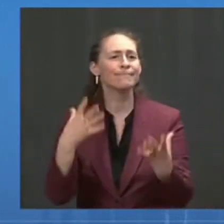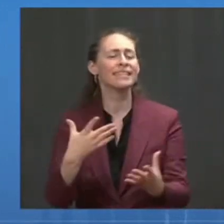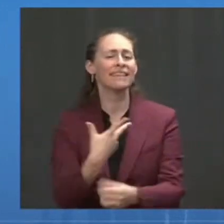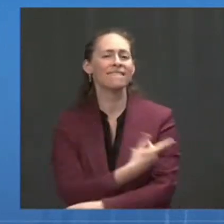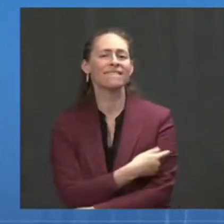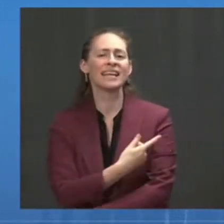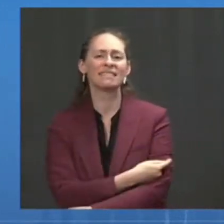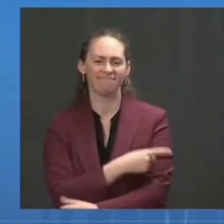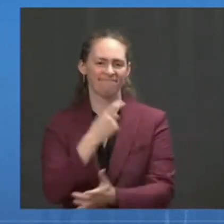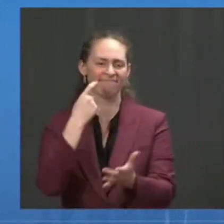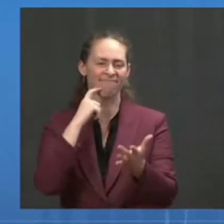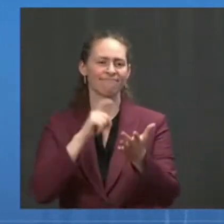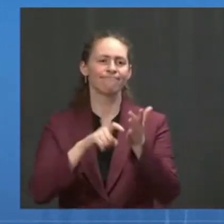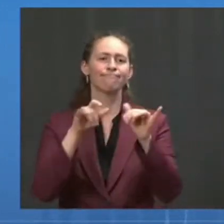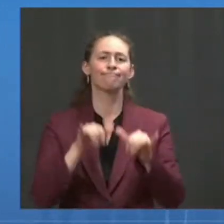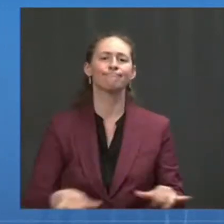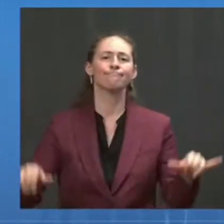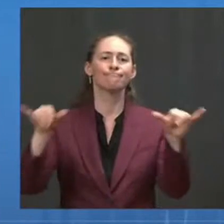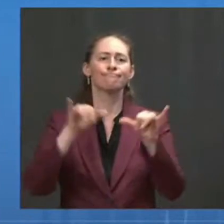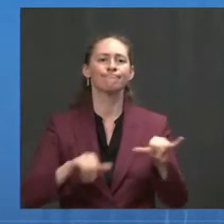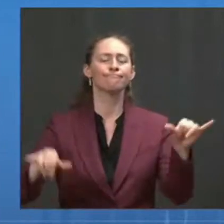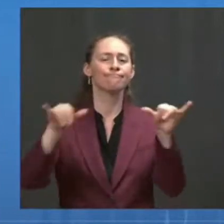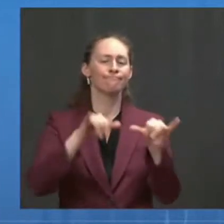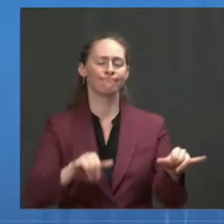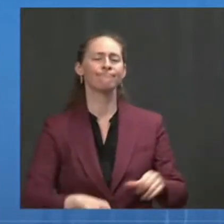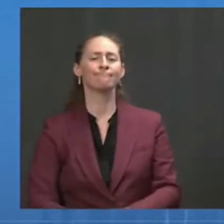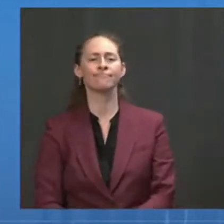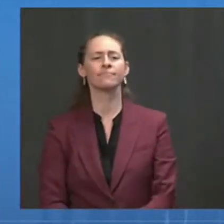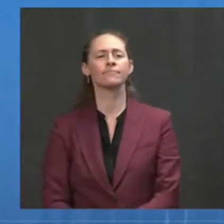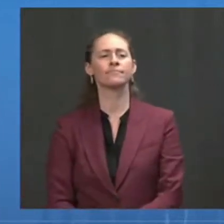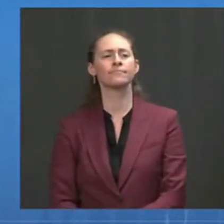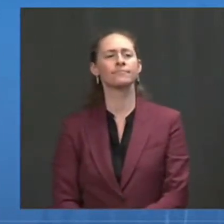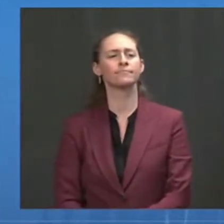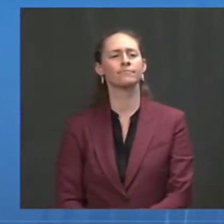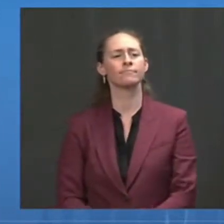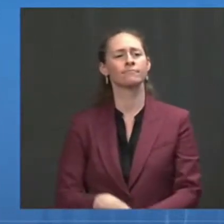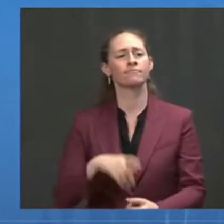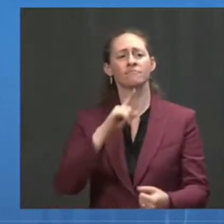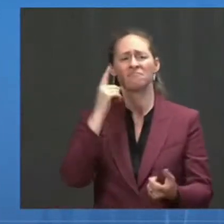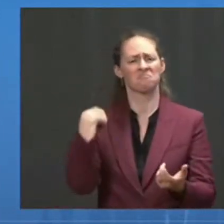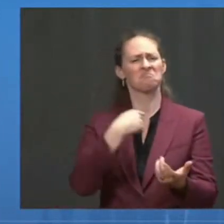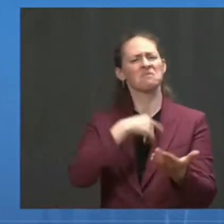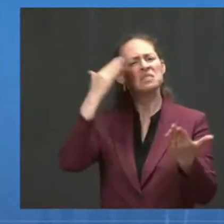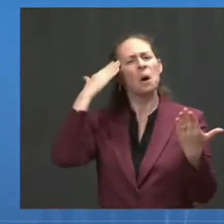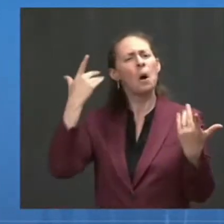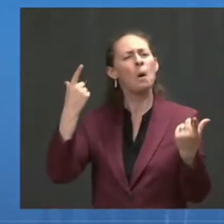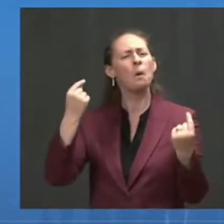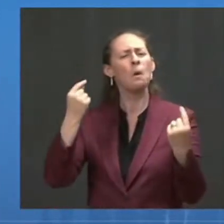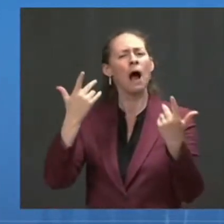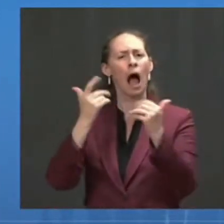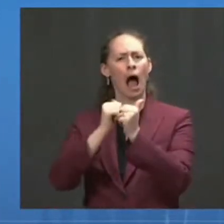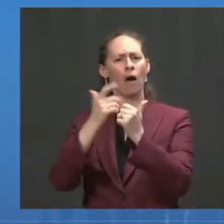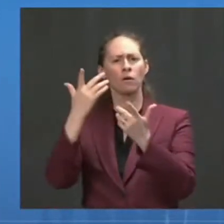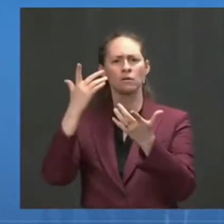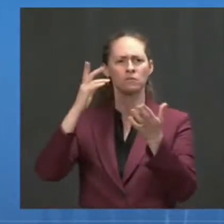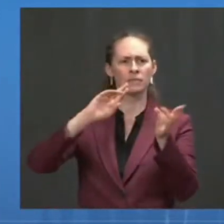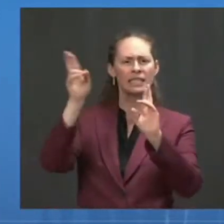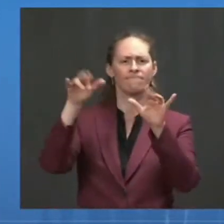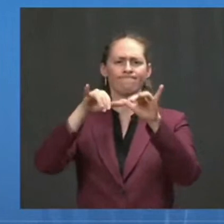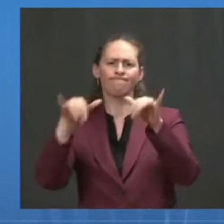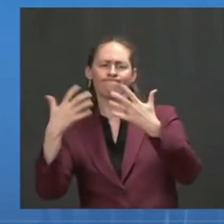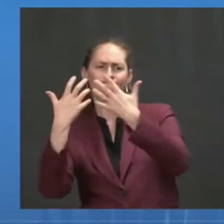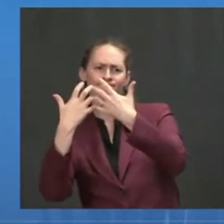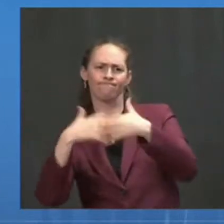community transmission. We do know how to keep our children safe. We know how to do so in schools, and we know that most of the infections that is